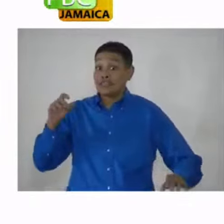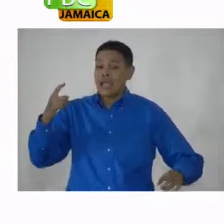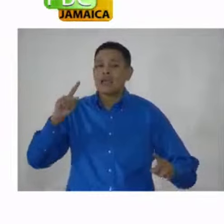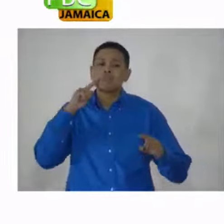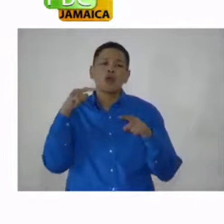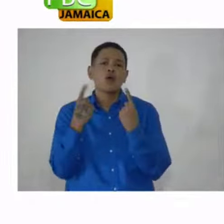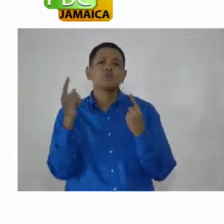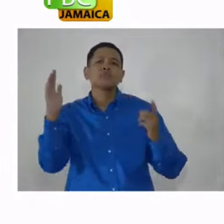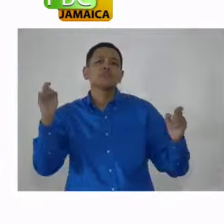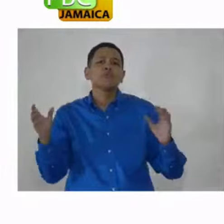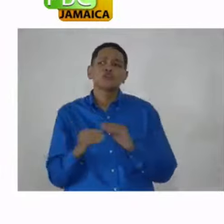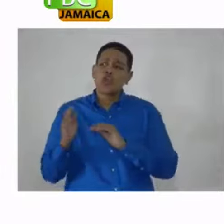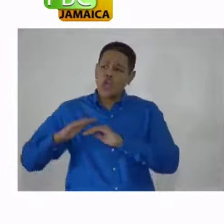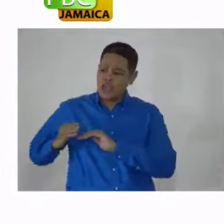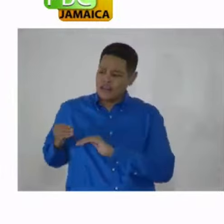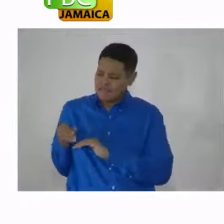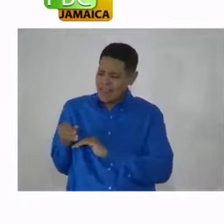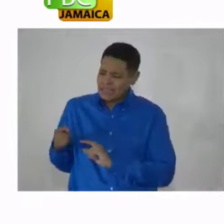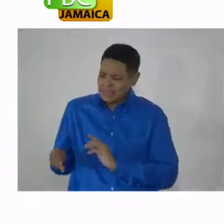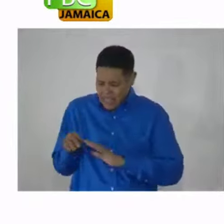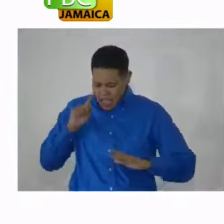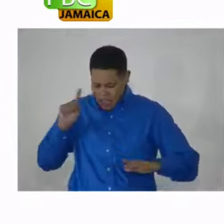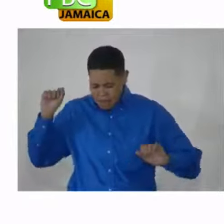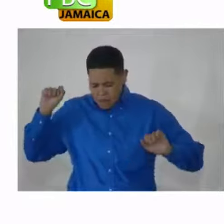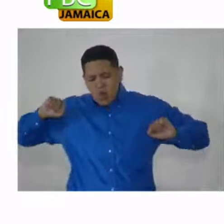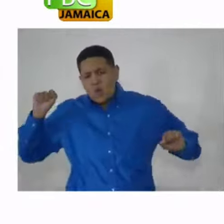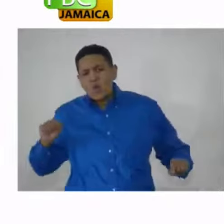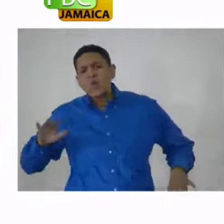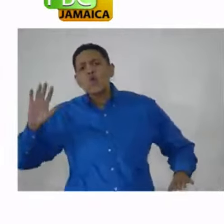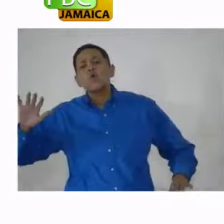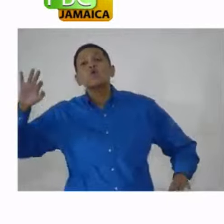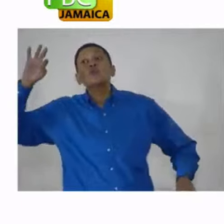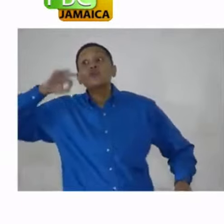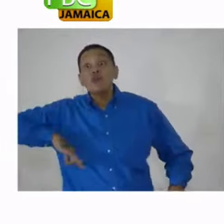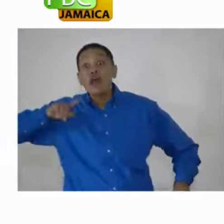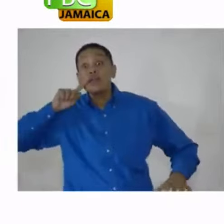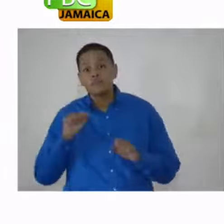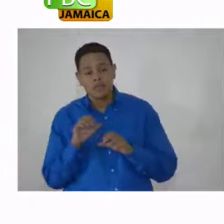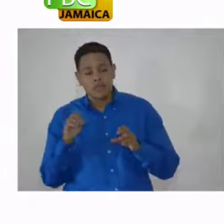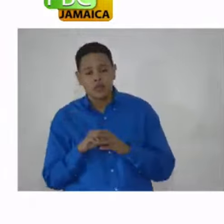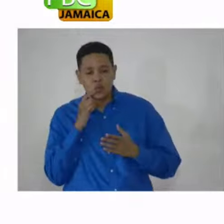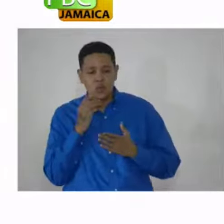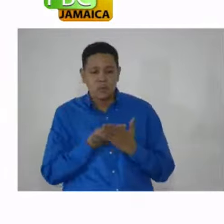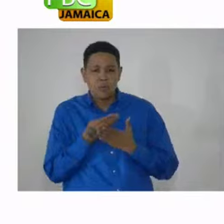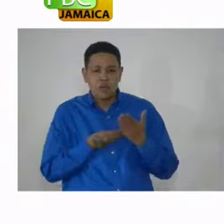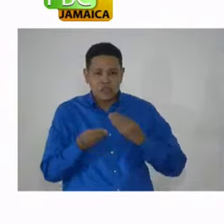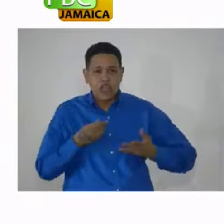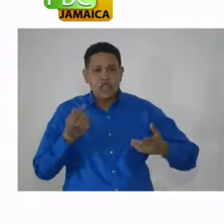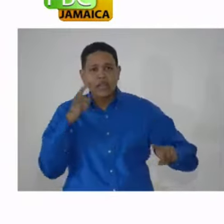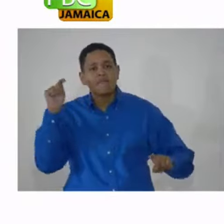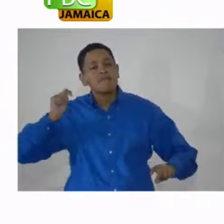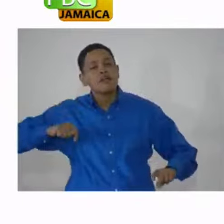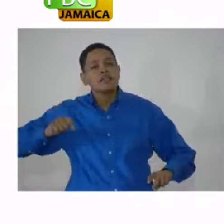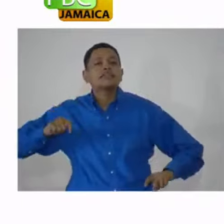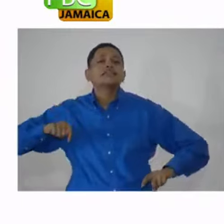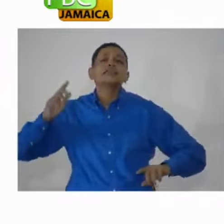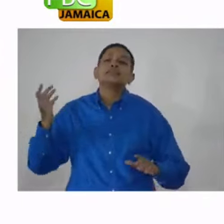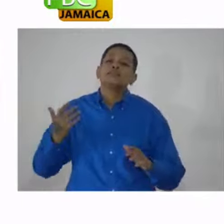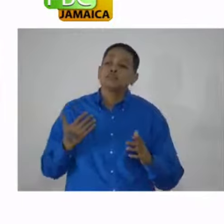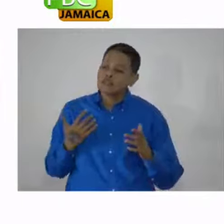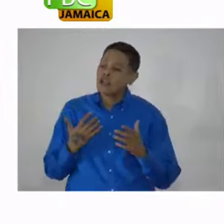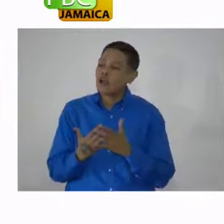opposition spokesman on finance could credibly include in the budget for this